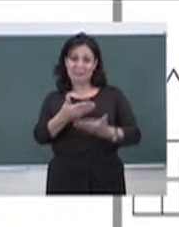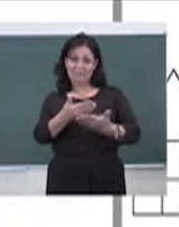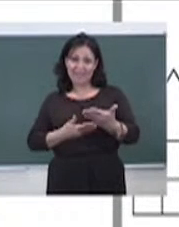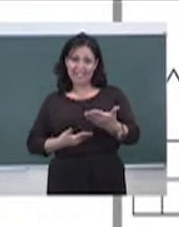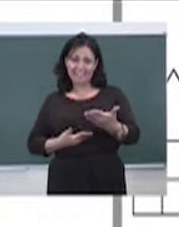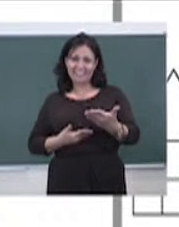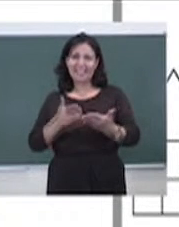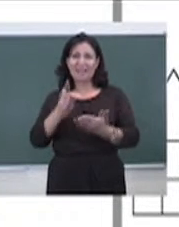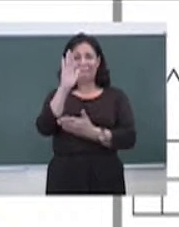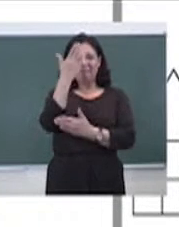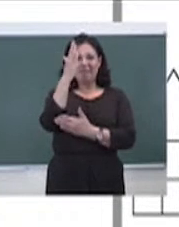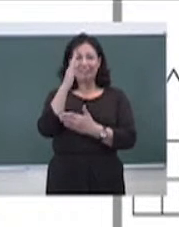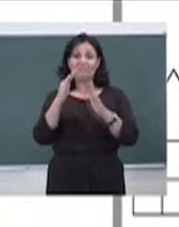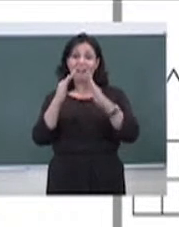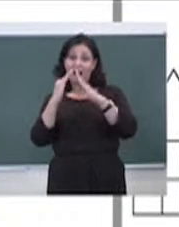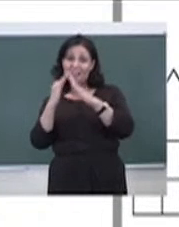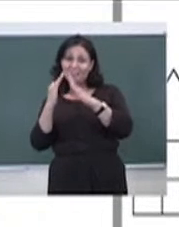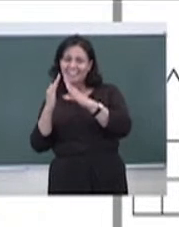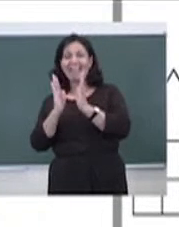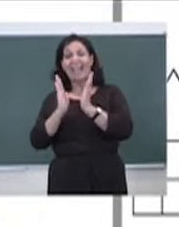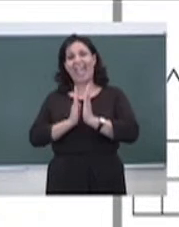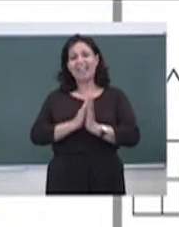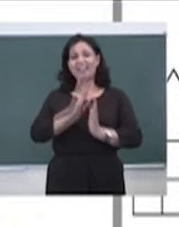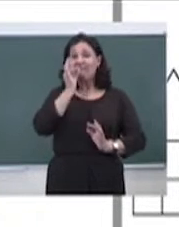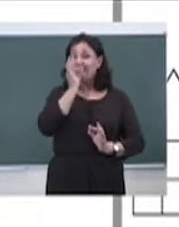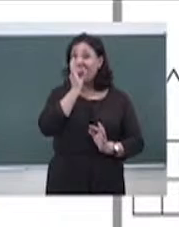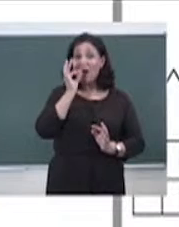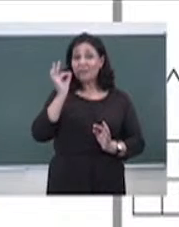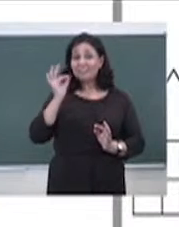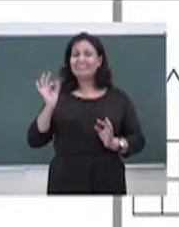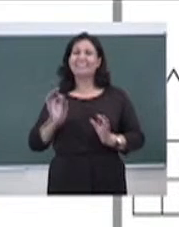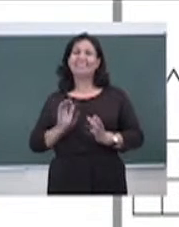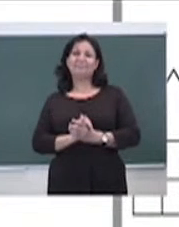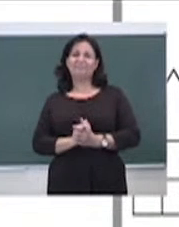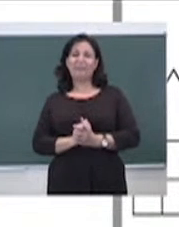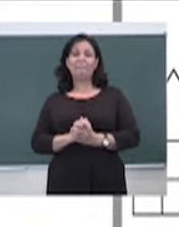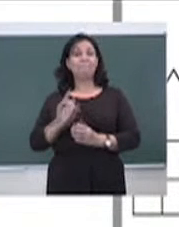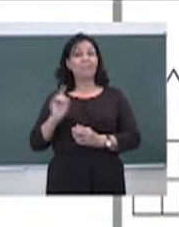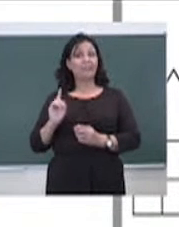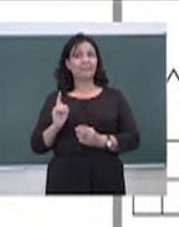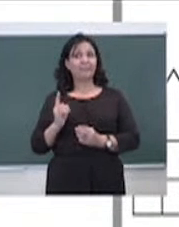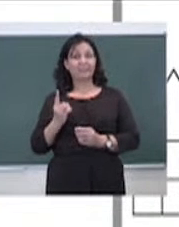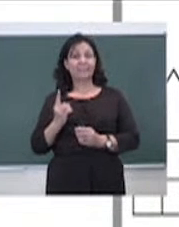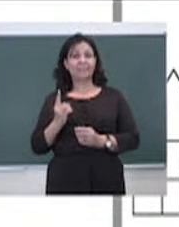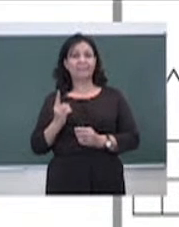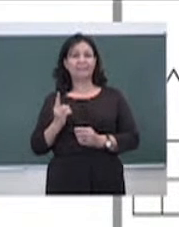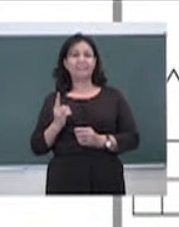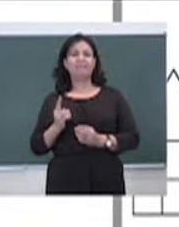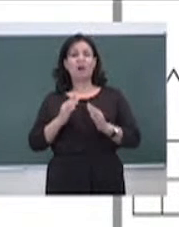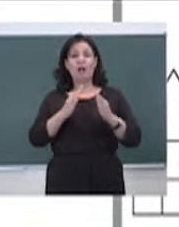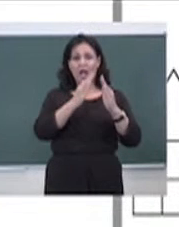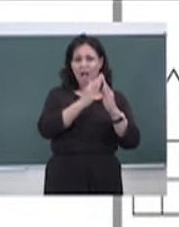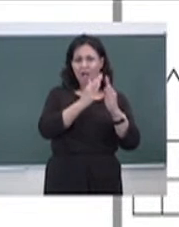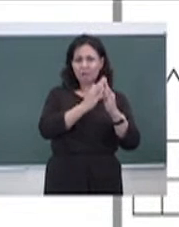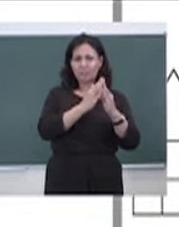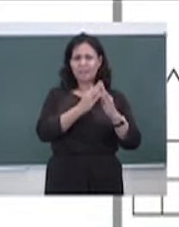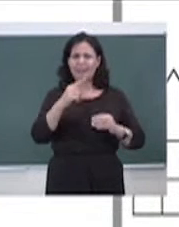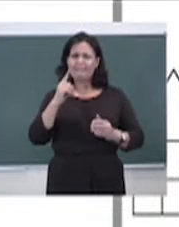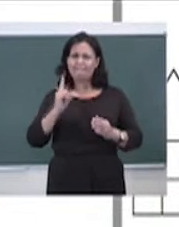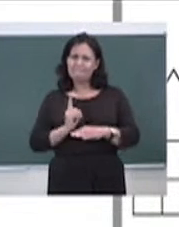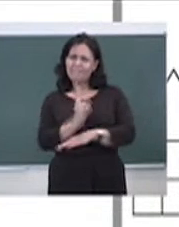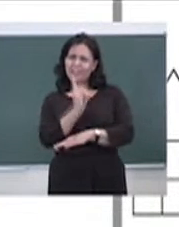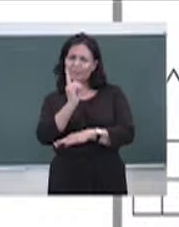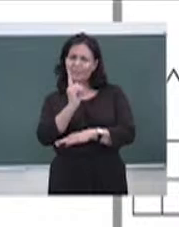of houses and flowers. But for our house, the first one has